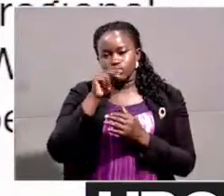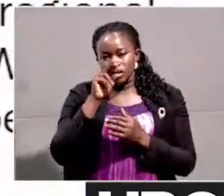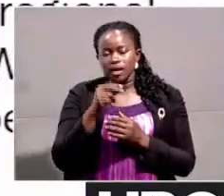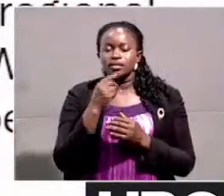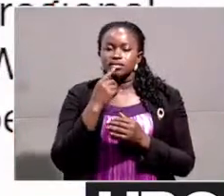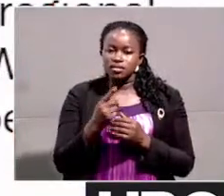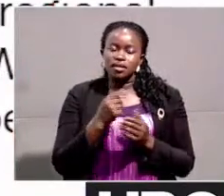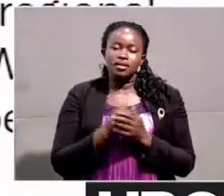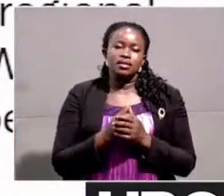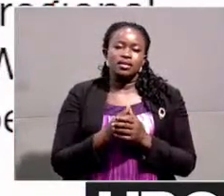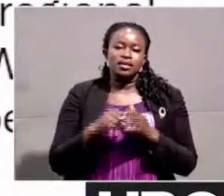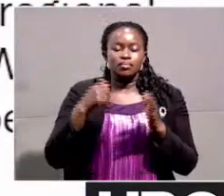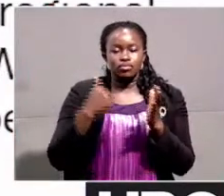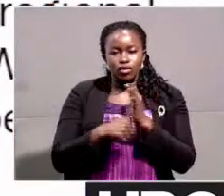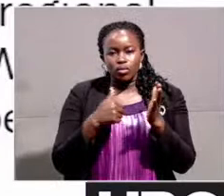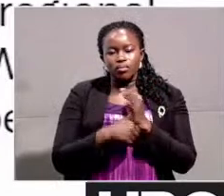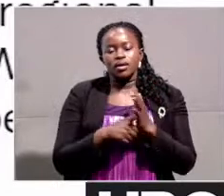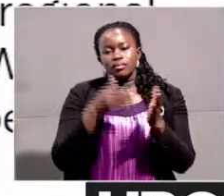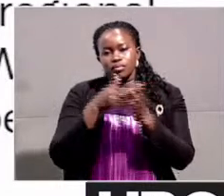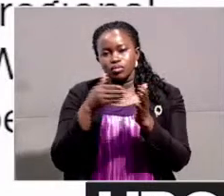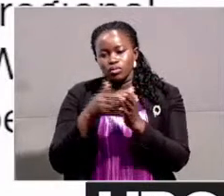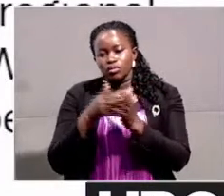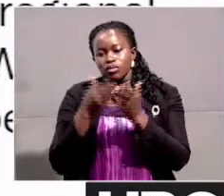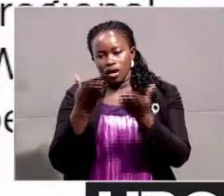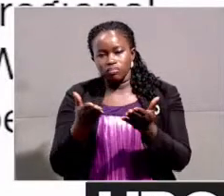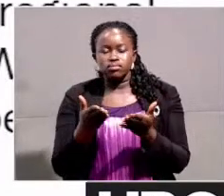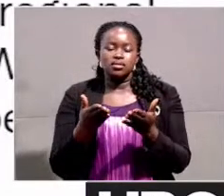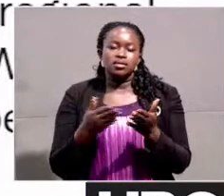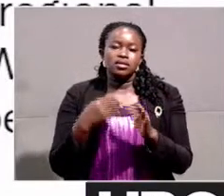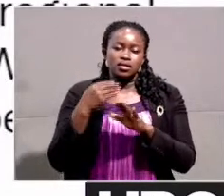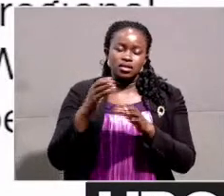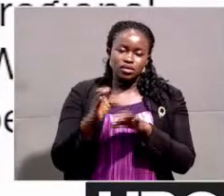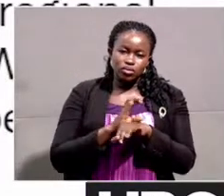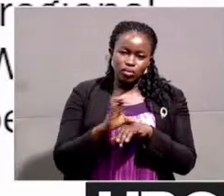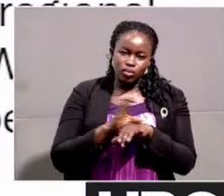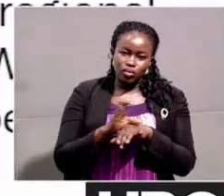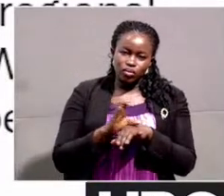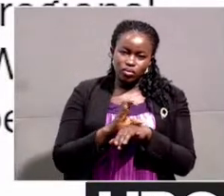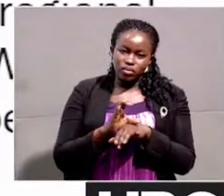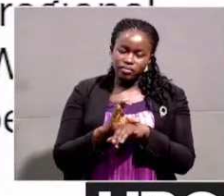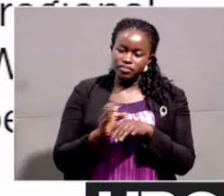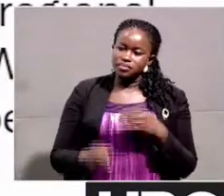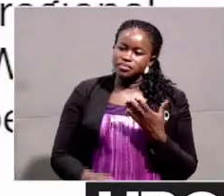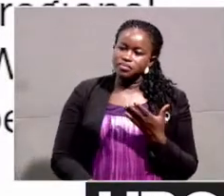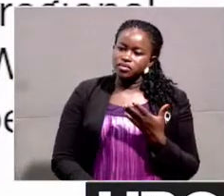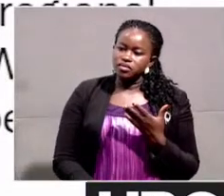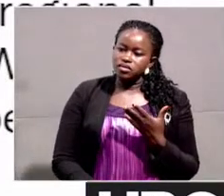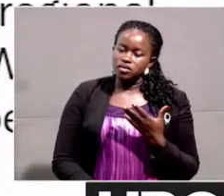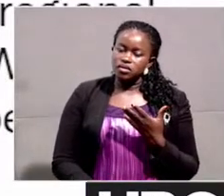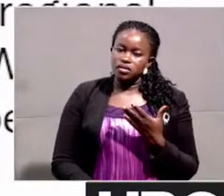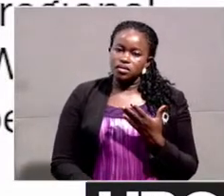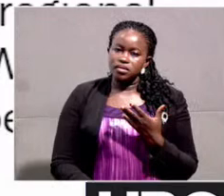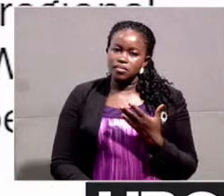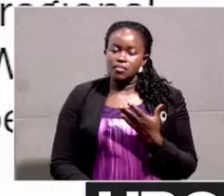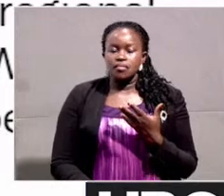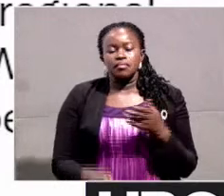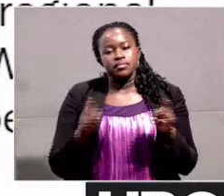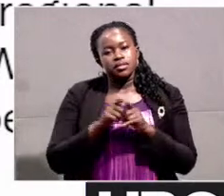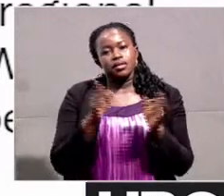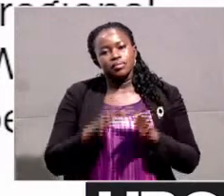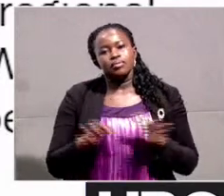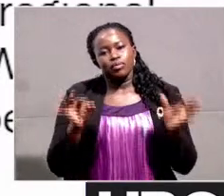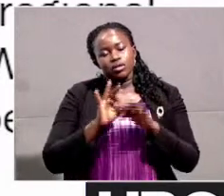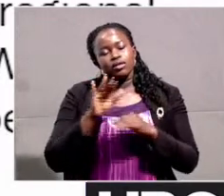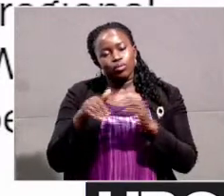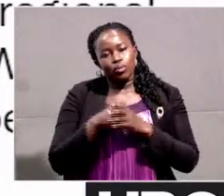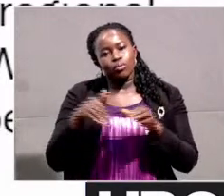the problems affecting the region, like the crisis in Congo, need a collective approach from all regional members of the East African